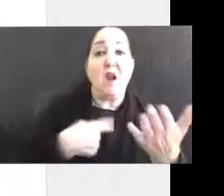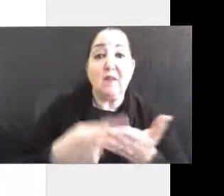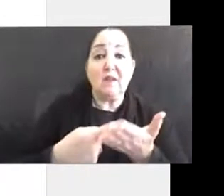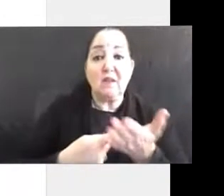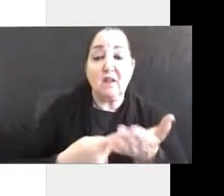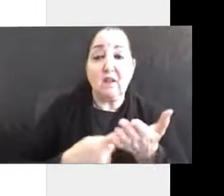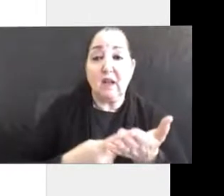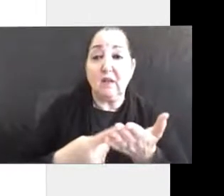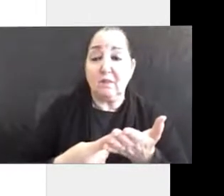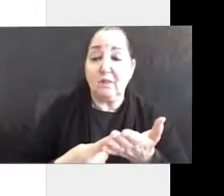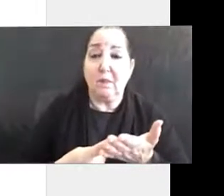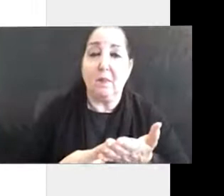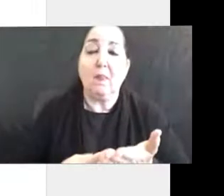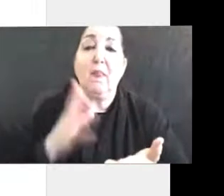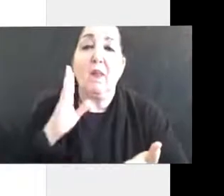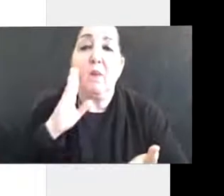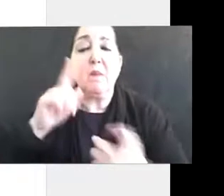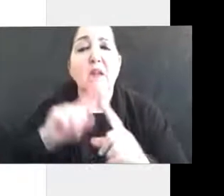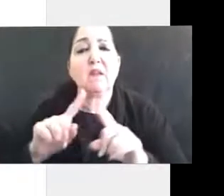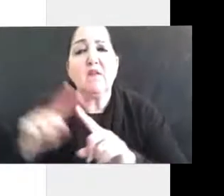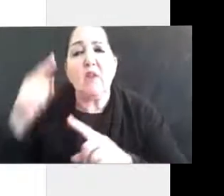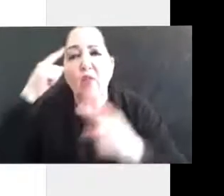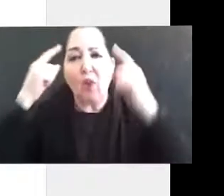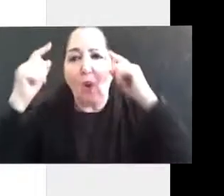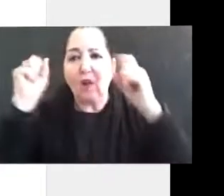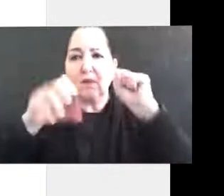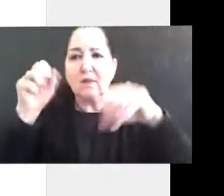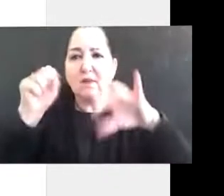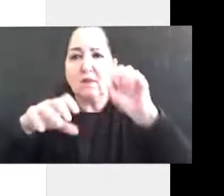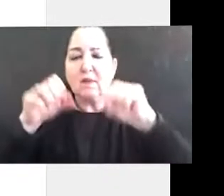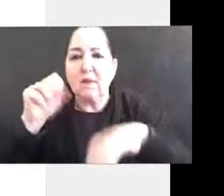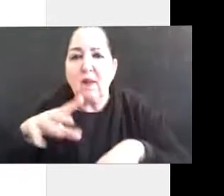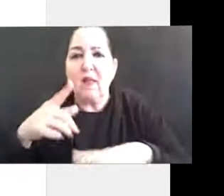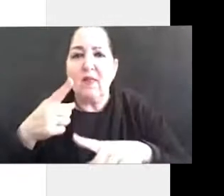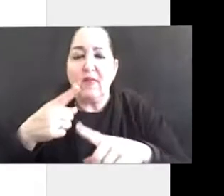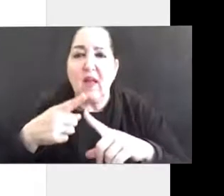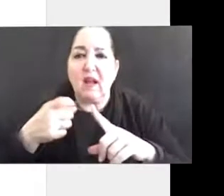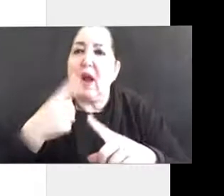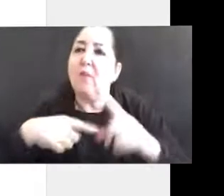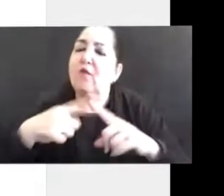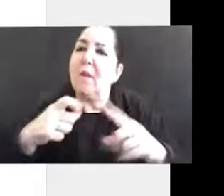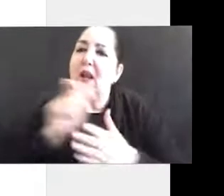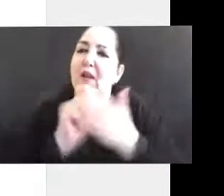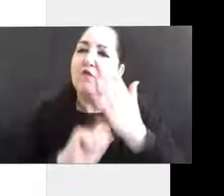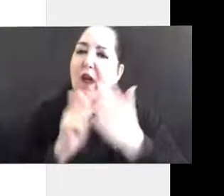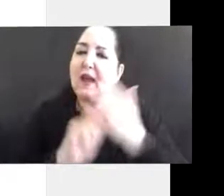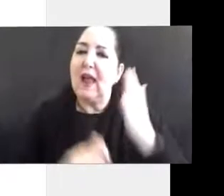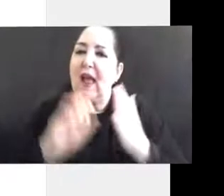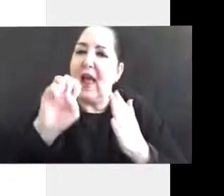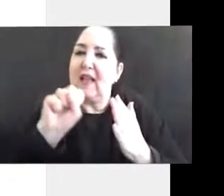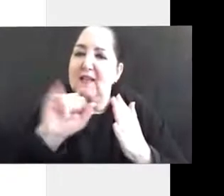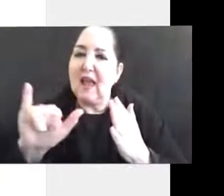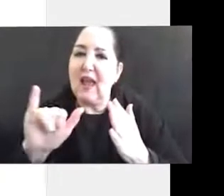Much of what I'm going to be talking about will be thoughts that I pulled out of this essay that I wrote